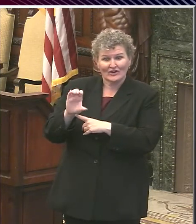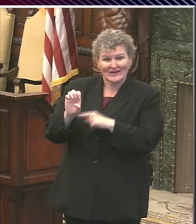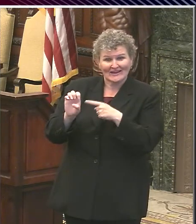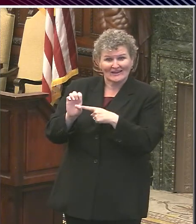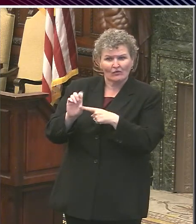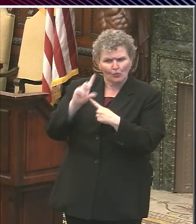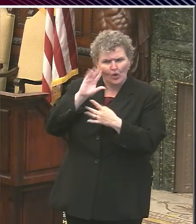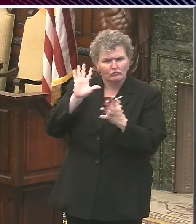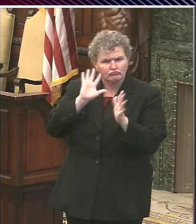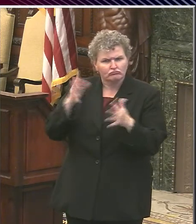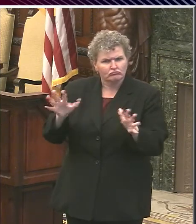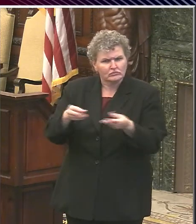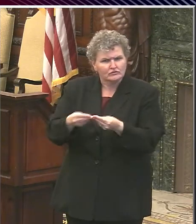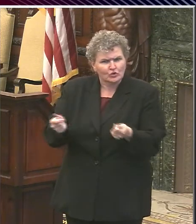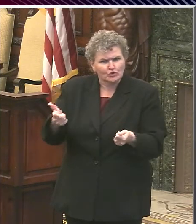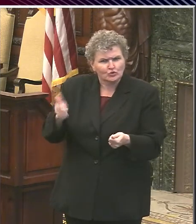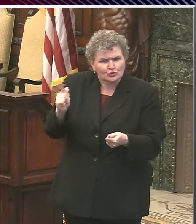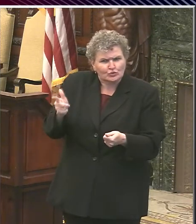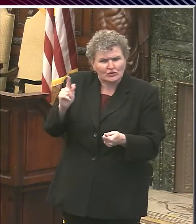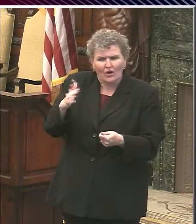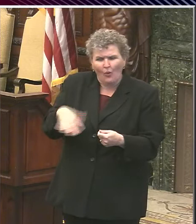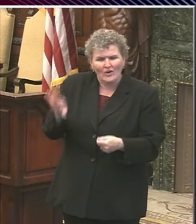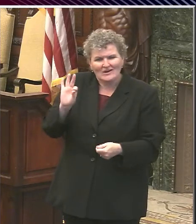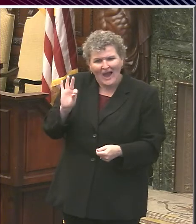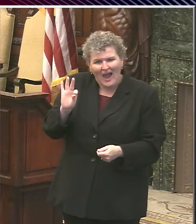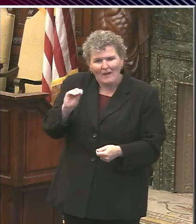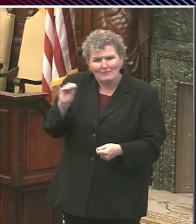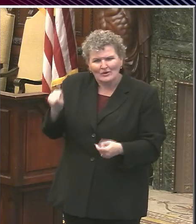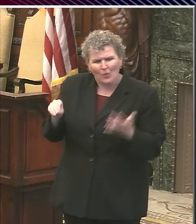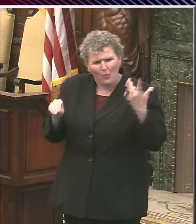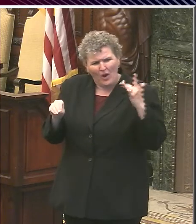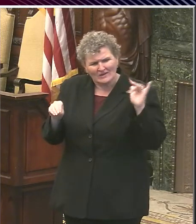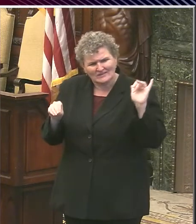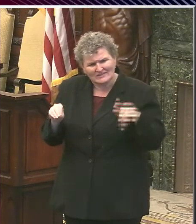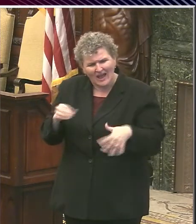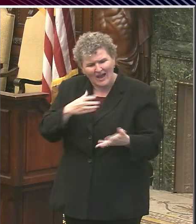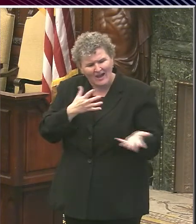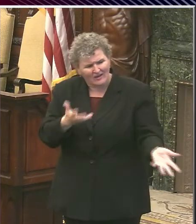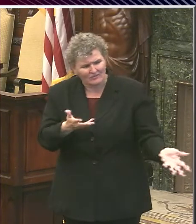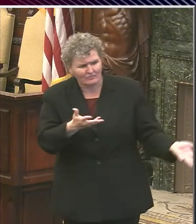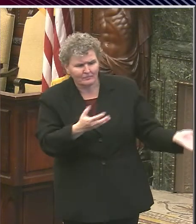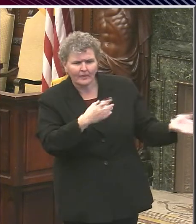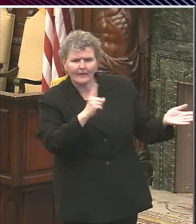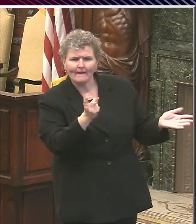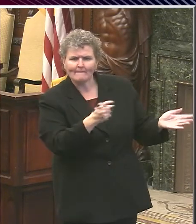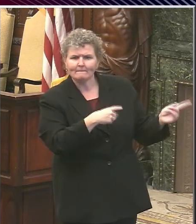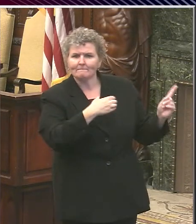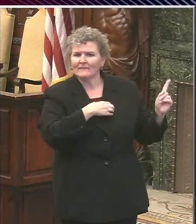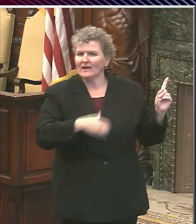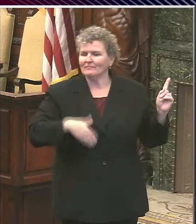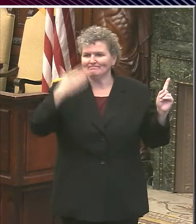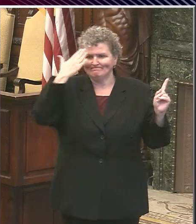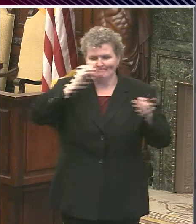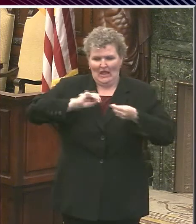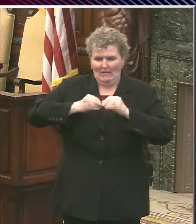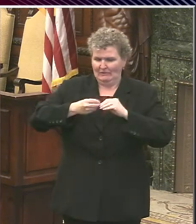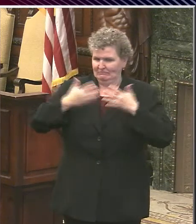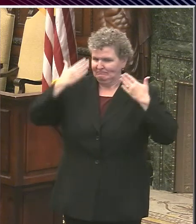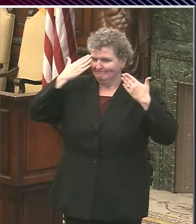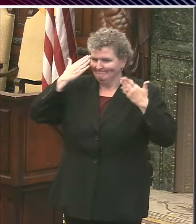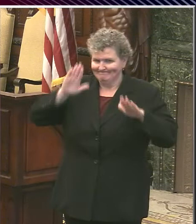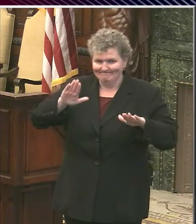just 9%. Why is that, Mayor? I am not familiar with those. I am not familiar with those numbers or the source of Mr.